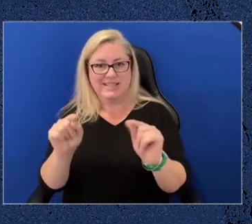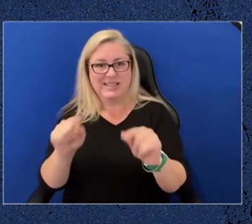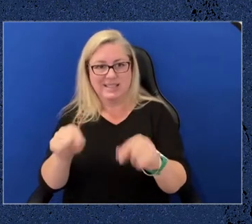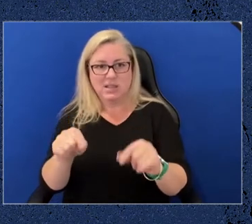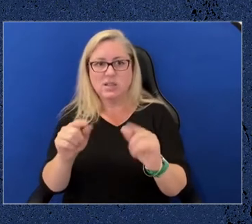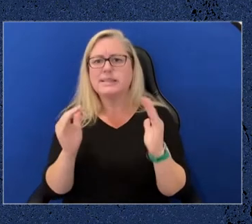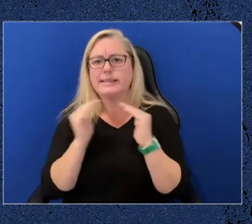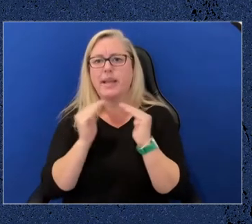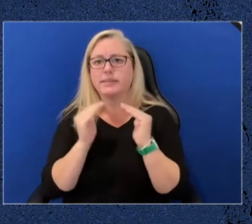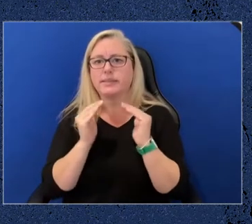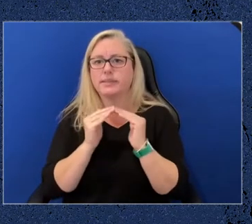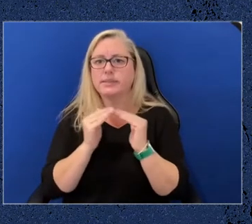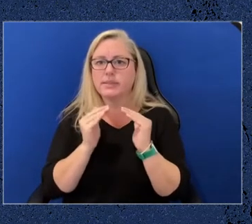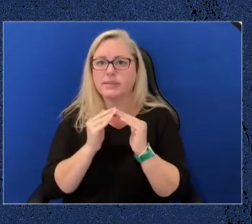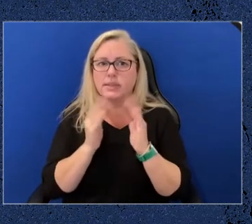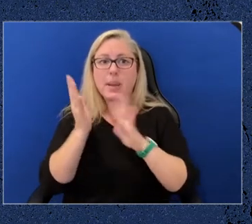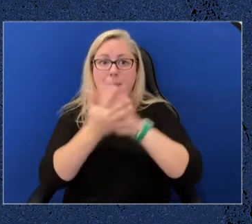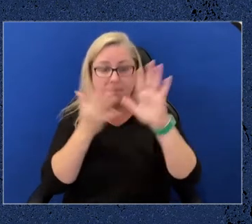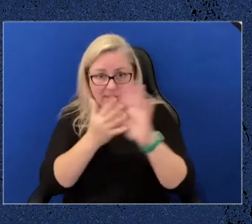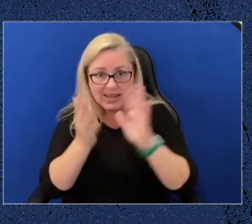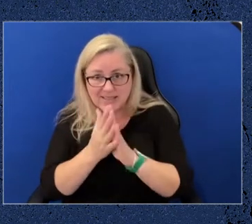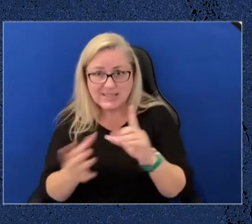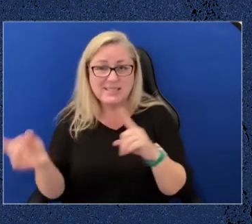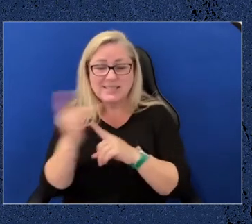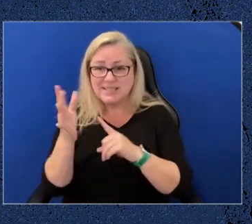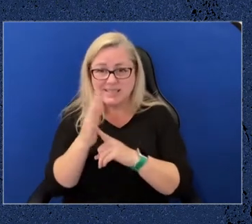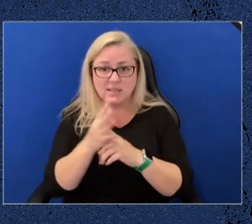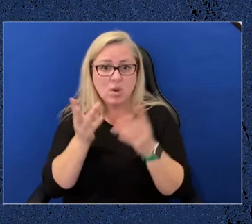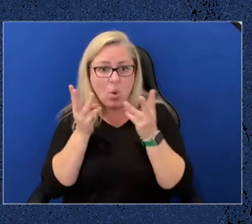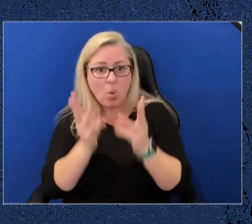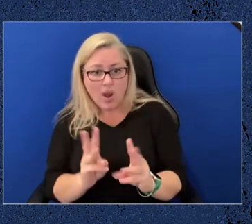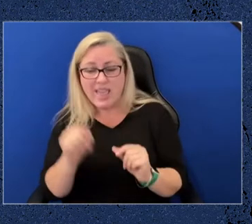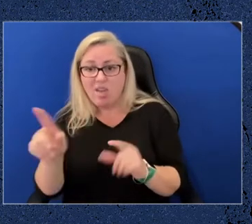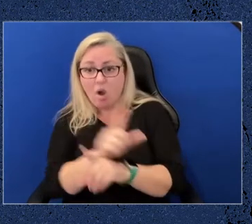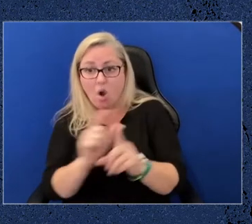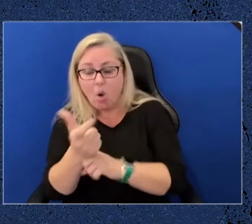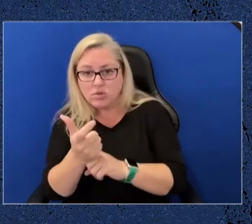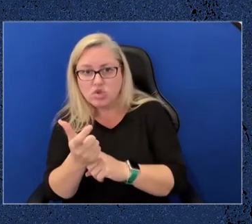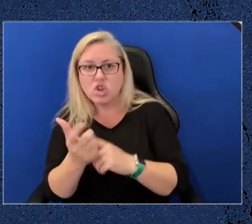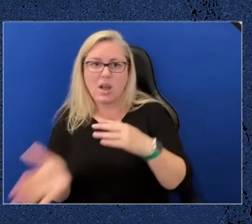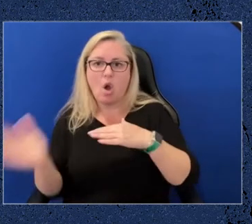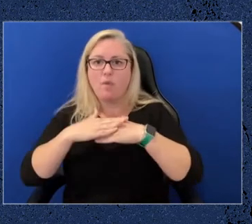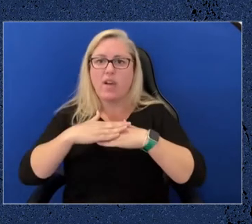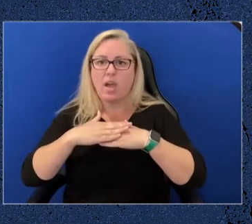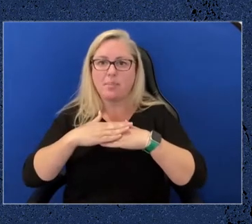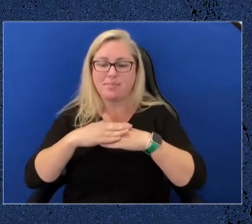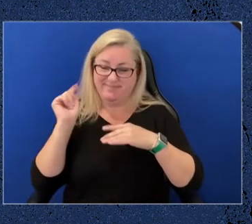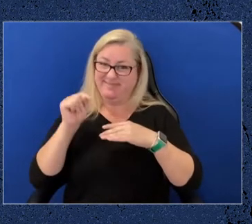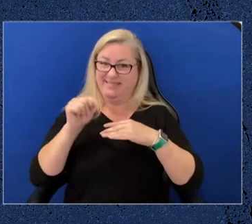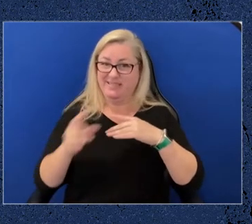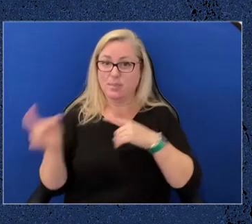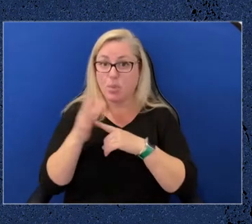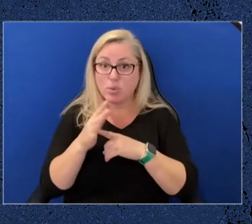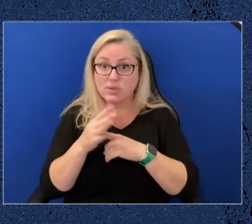standard, right? There's a fundamental way stuff has to be done for it to be considered science. It's the culture that comes on top. That's what matters. Do we want to keep going on